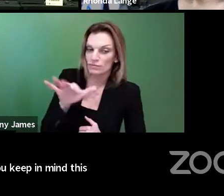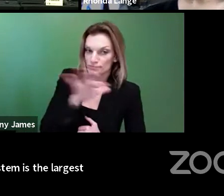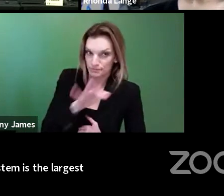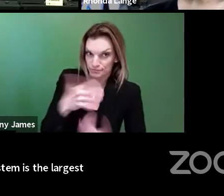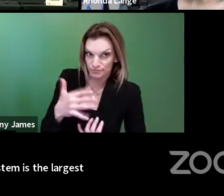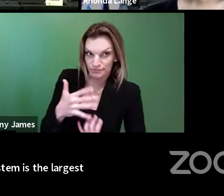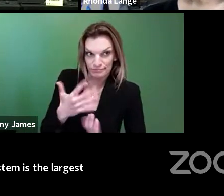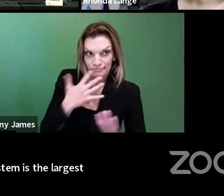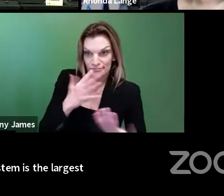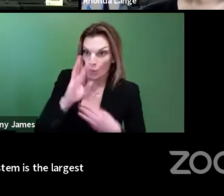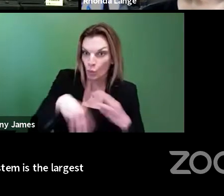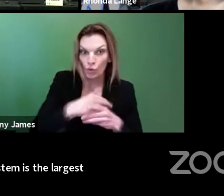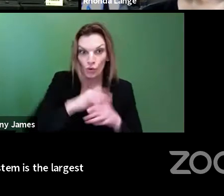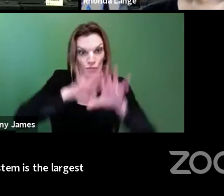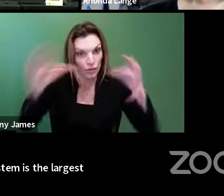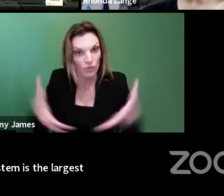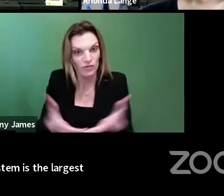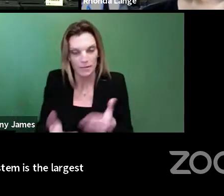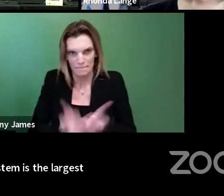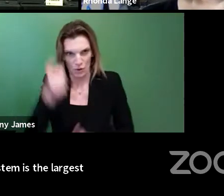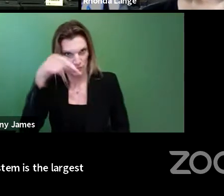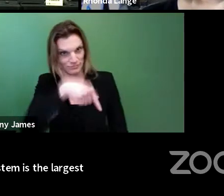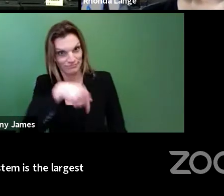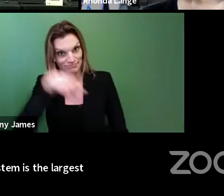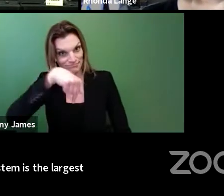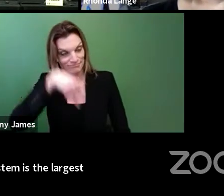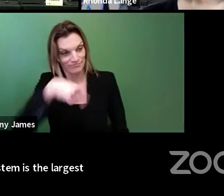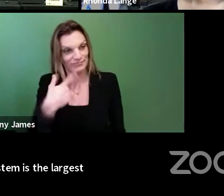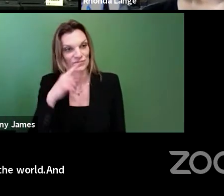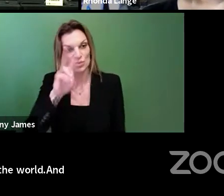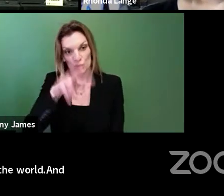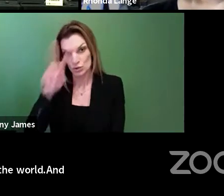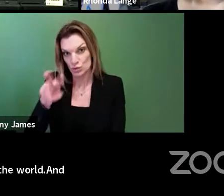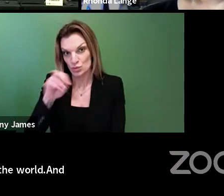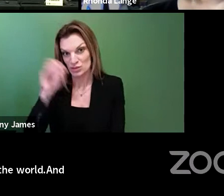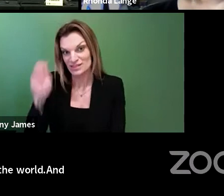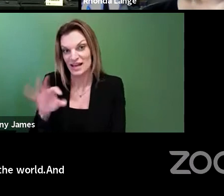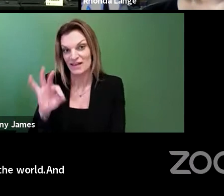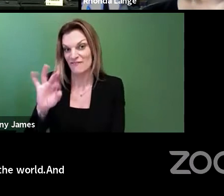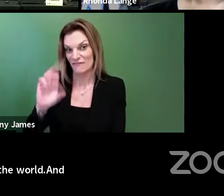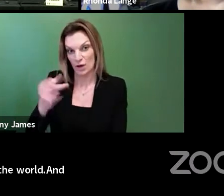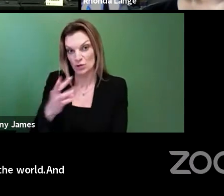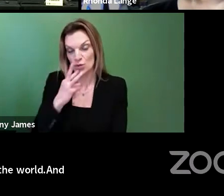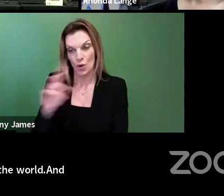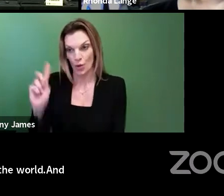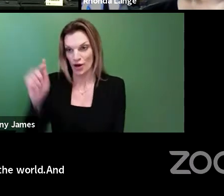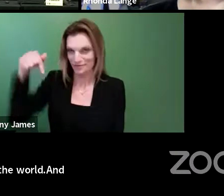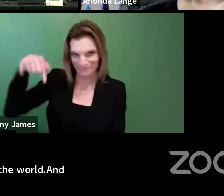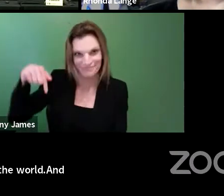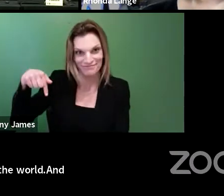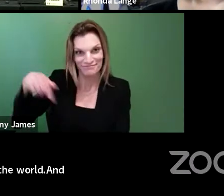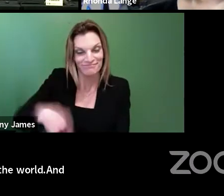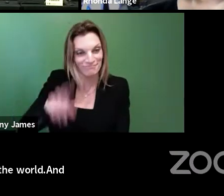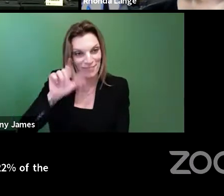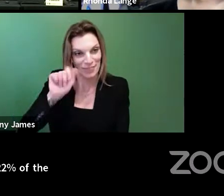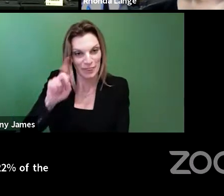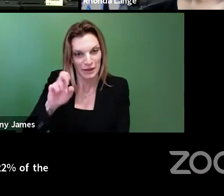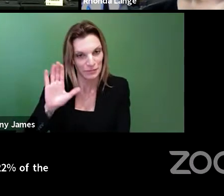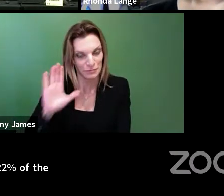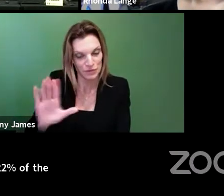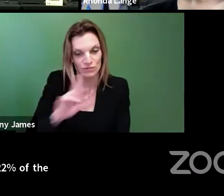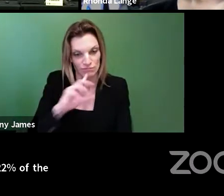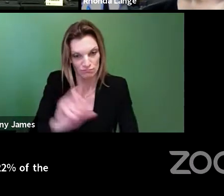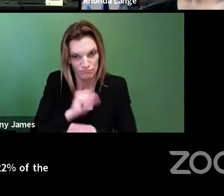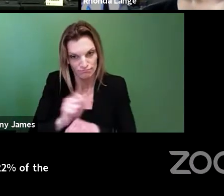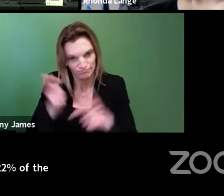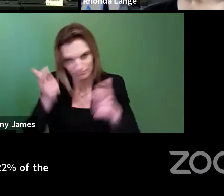in the world and holds approximately 22% of the planet's fresh water. Lake Michigan is the largest